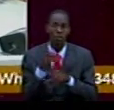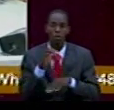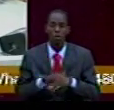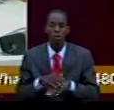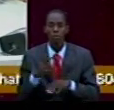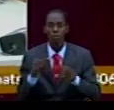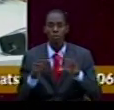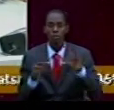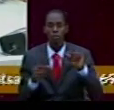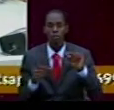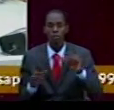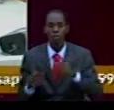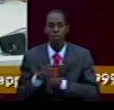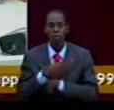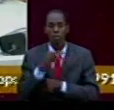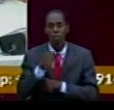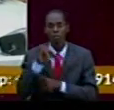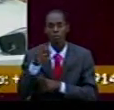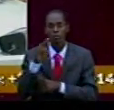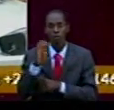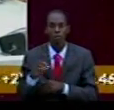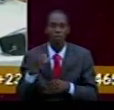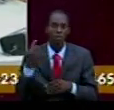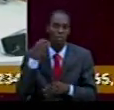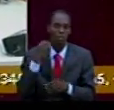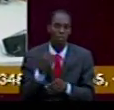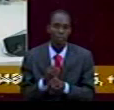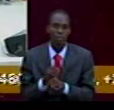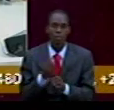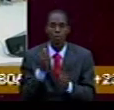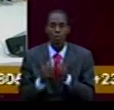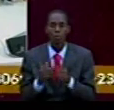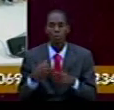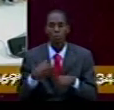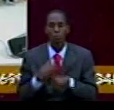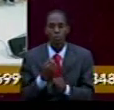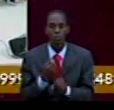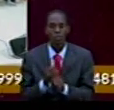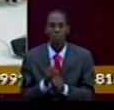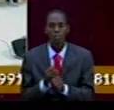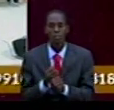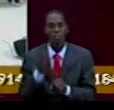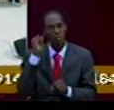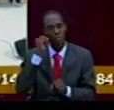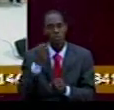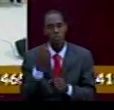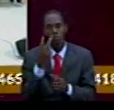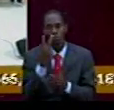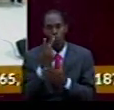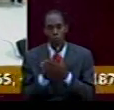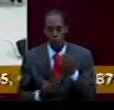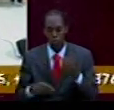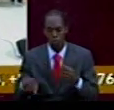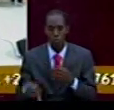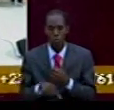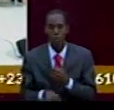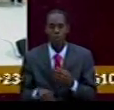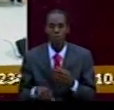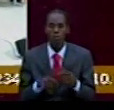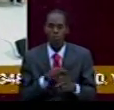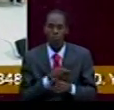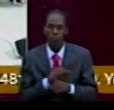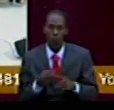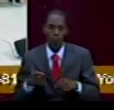of June 2020, which incapacitated his two legs, and he was using these aids you can see